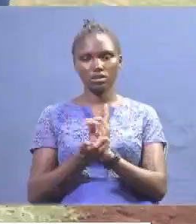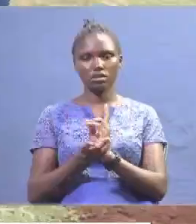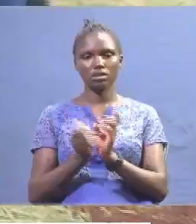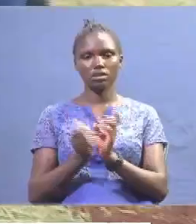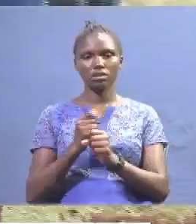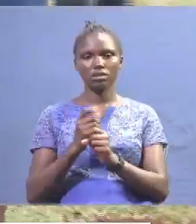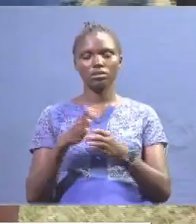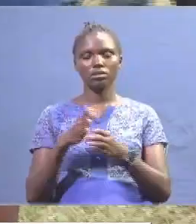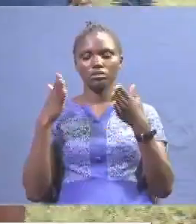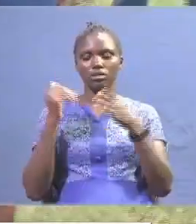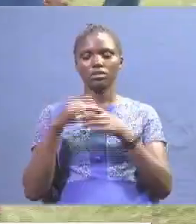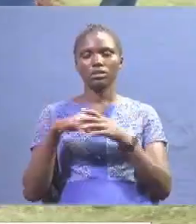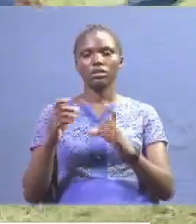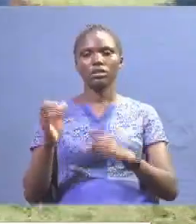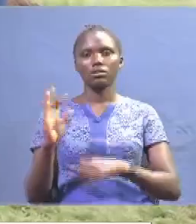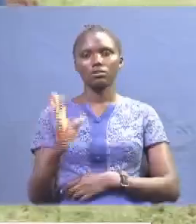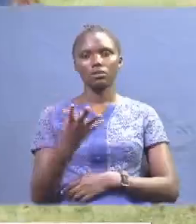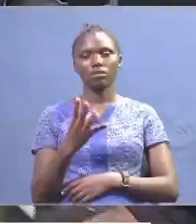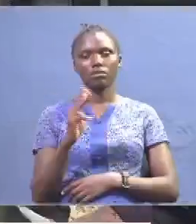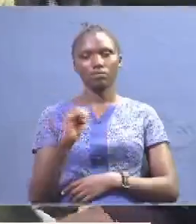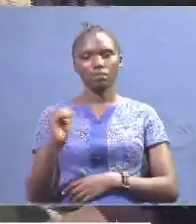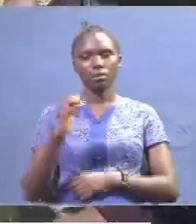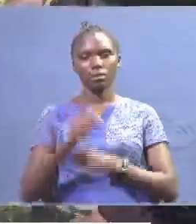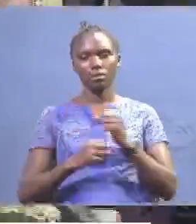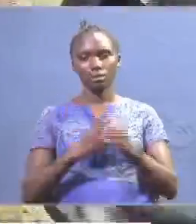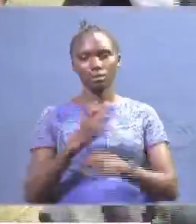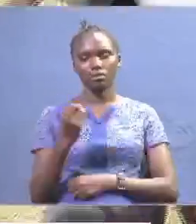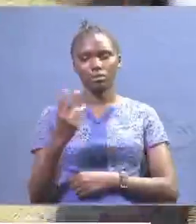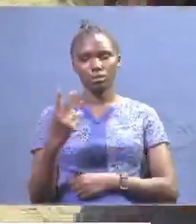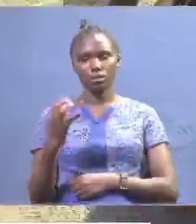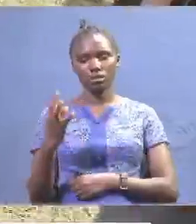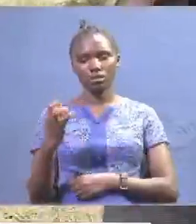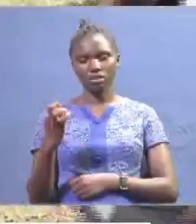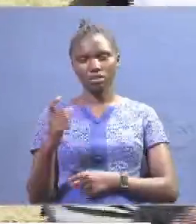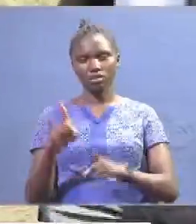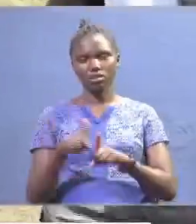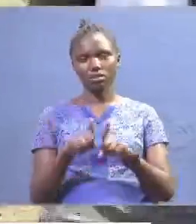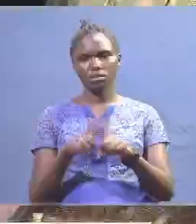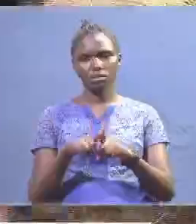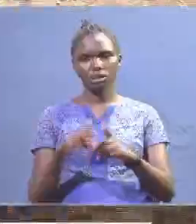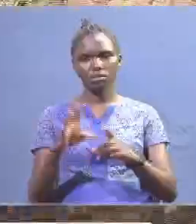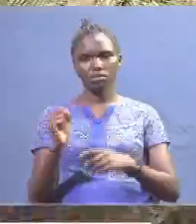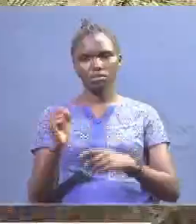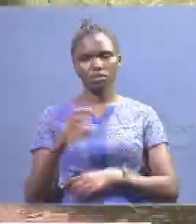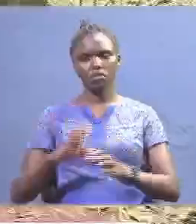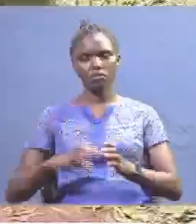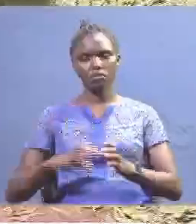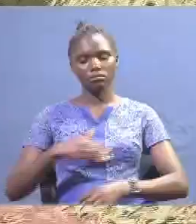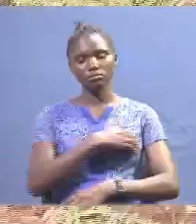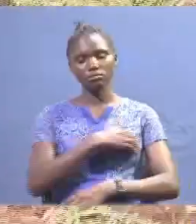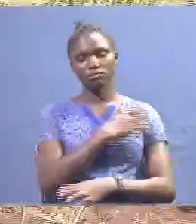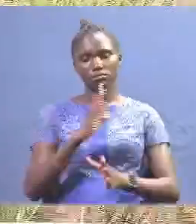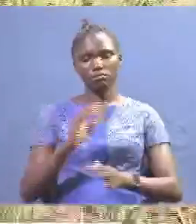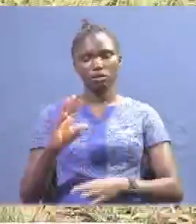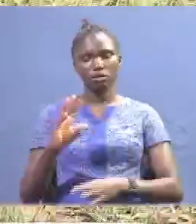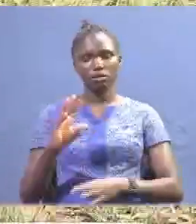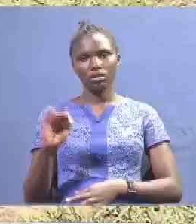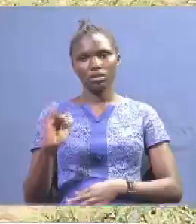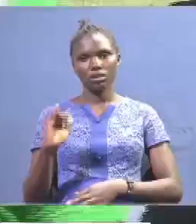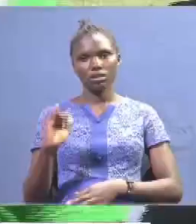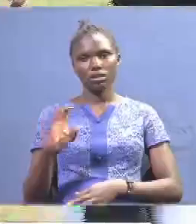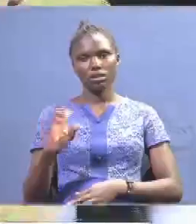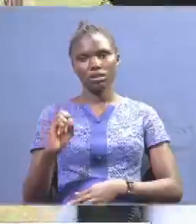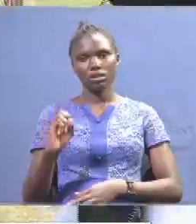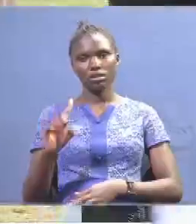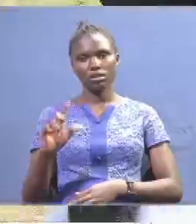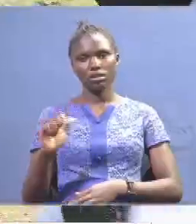and aiming to plant 5 million trees by 2030. According to Safaricom Chief Corporate Security Officer Nicholas Mulila and